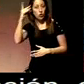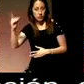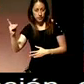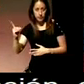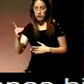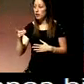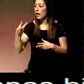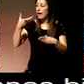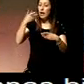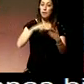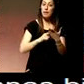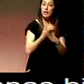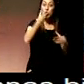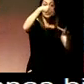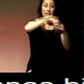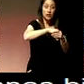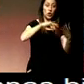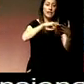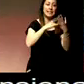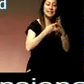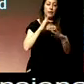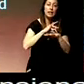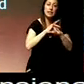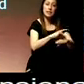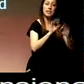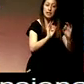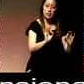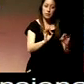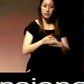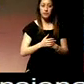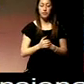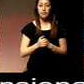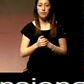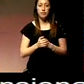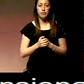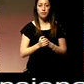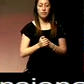to protect them from bad atmospheric conditions and vandalism.